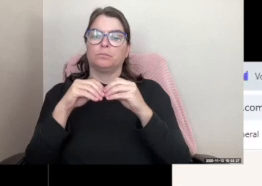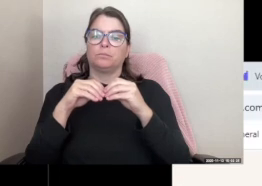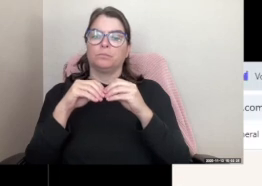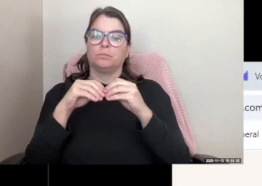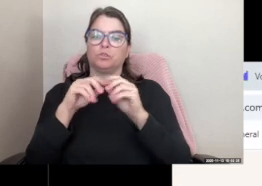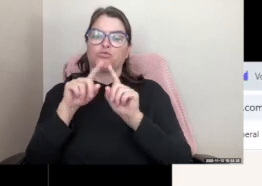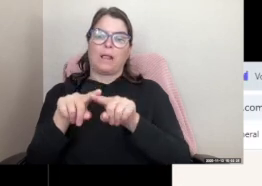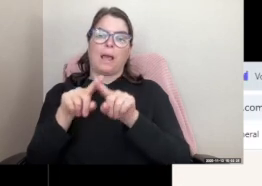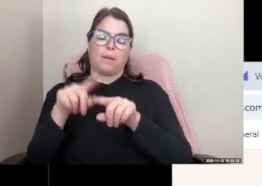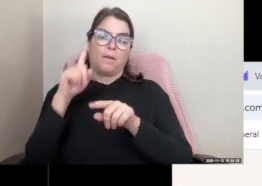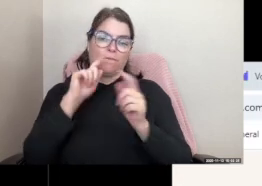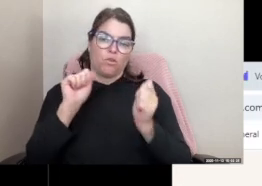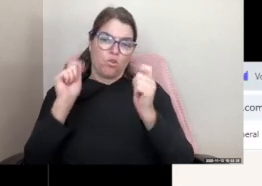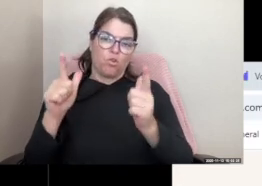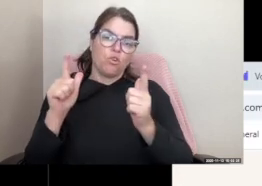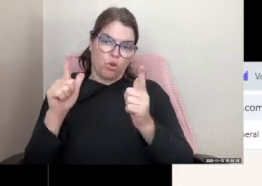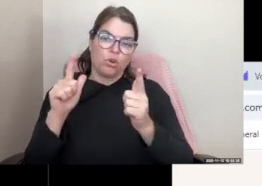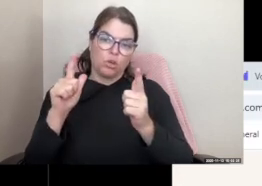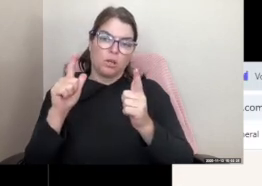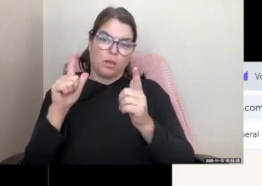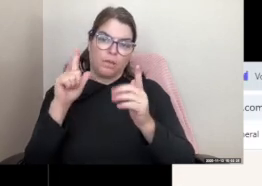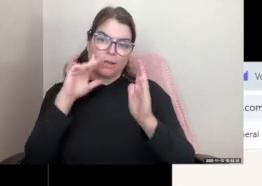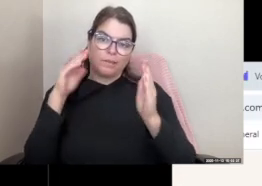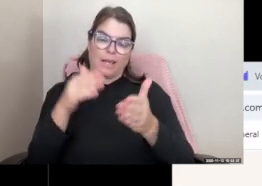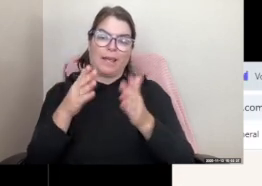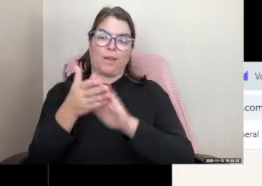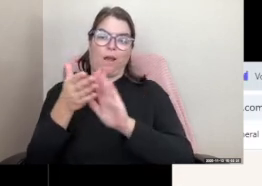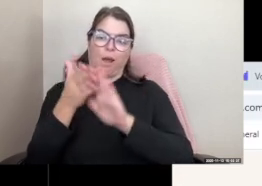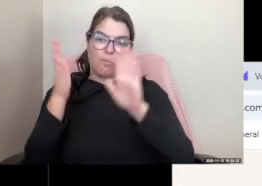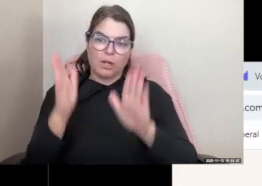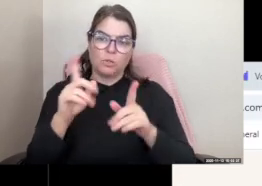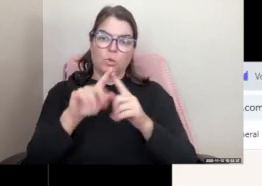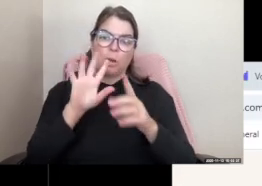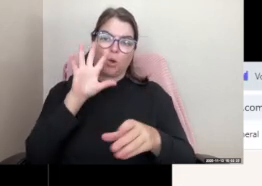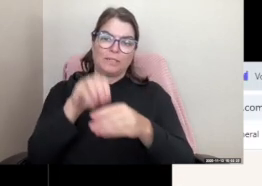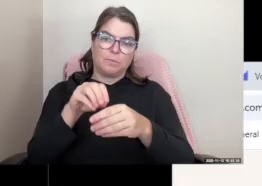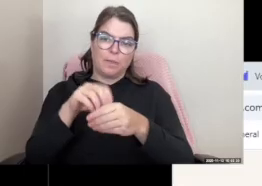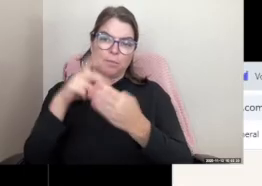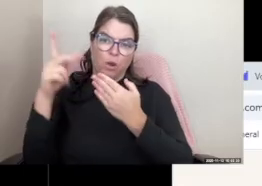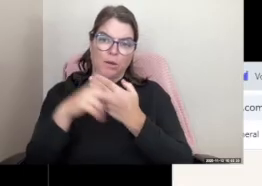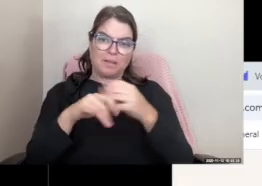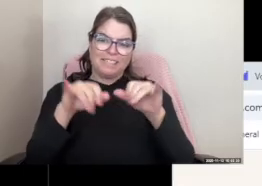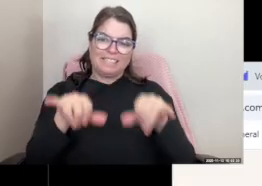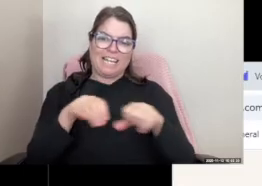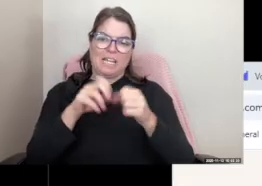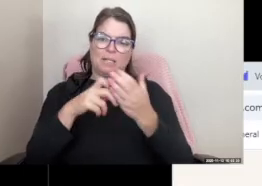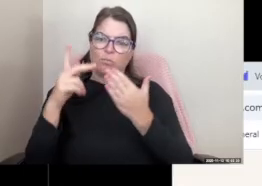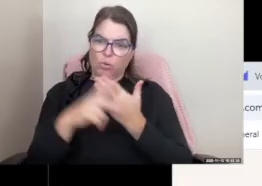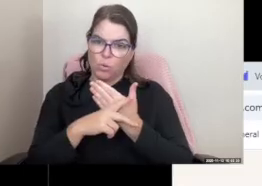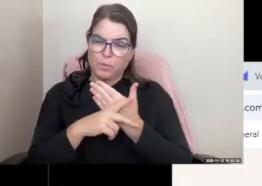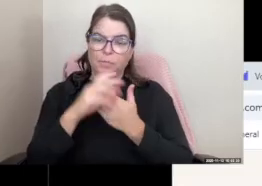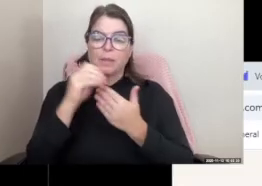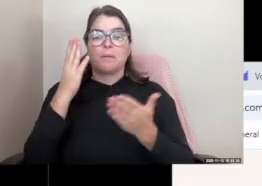for implementation controls. If we have some type of control, you can have more continuous funding, and you